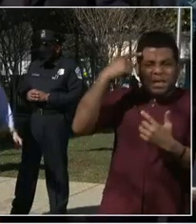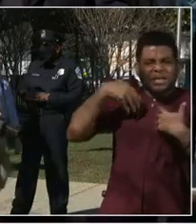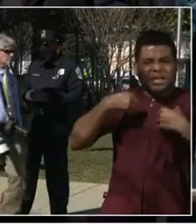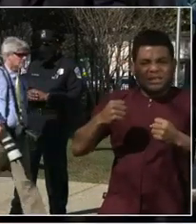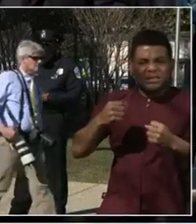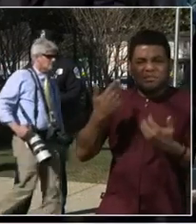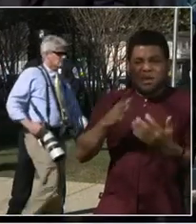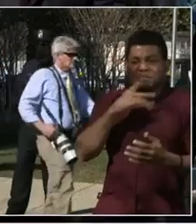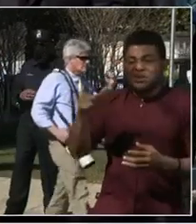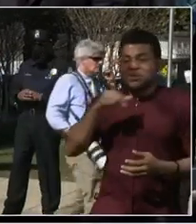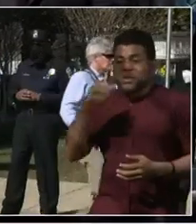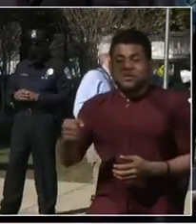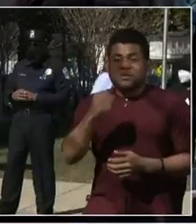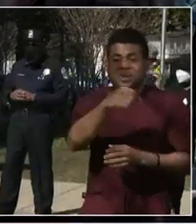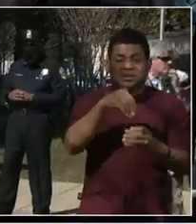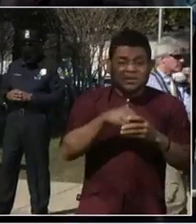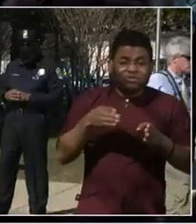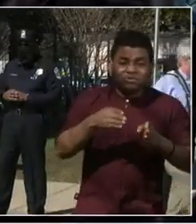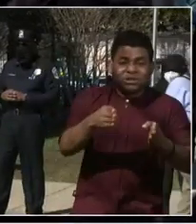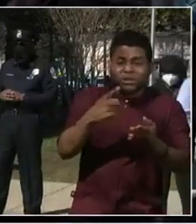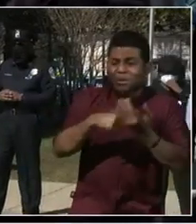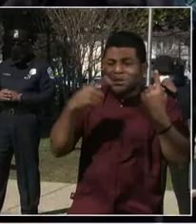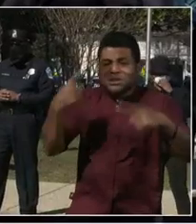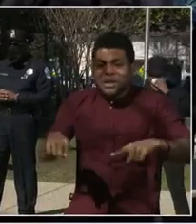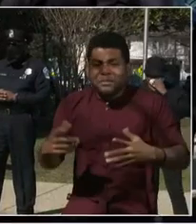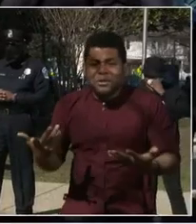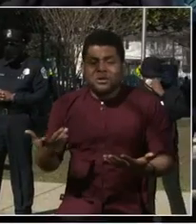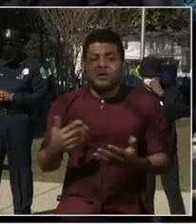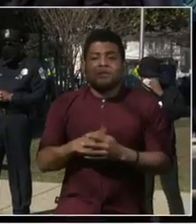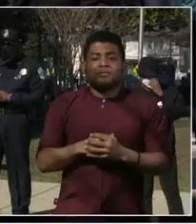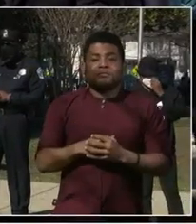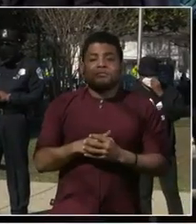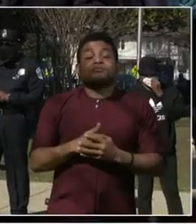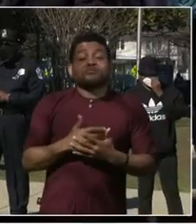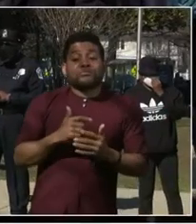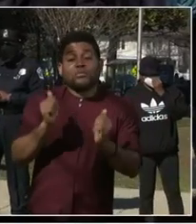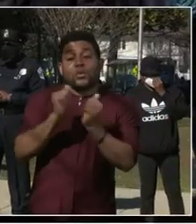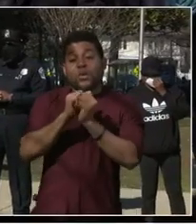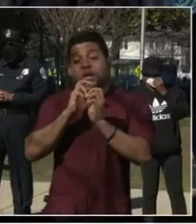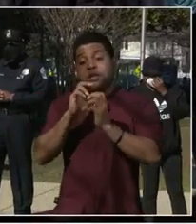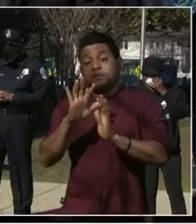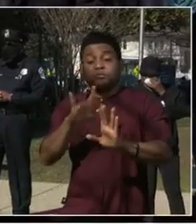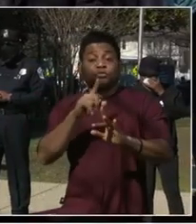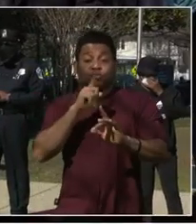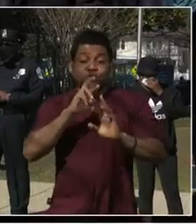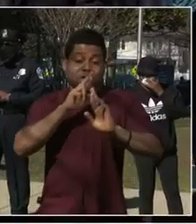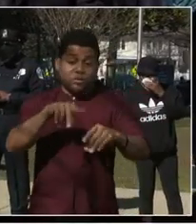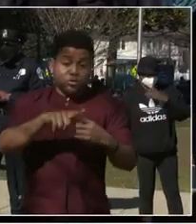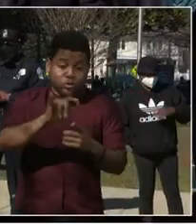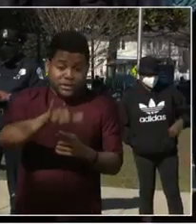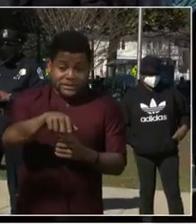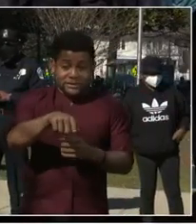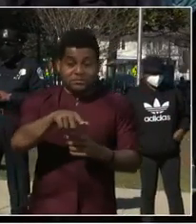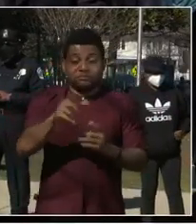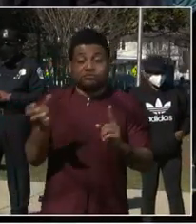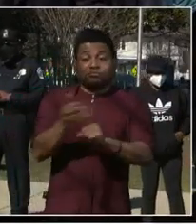was doing all this? So with respect to the arrest, at the time that the officers or the agents were closing in on him,